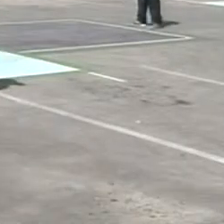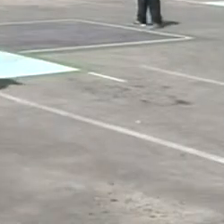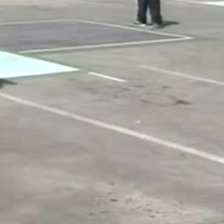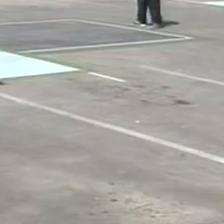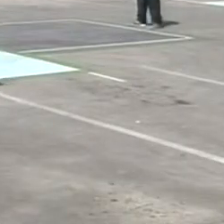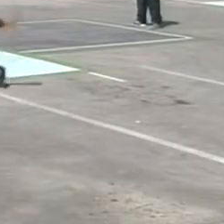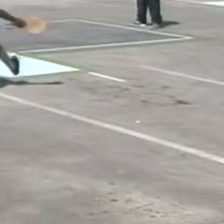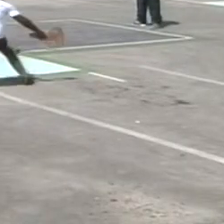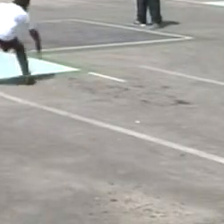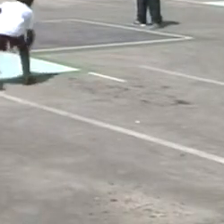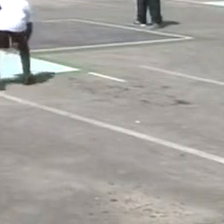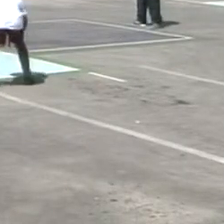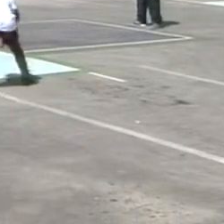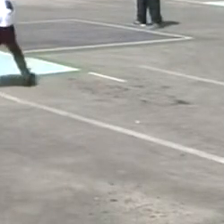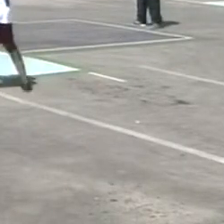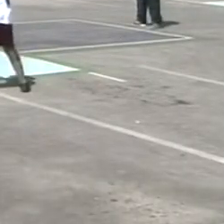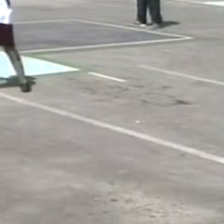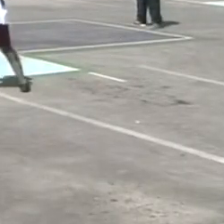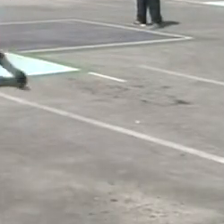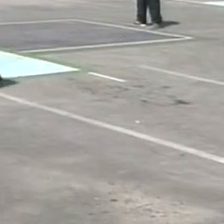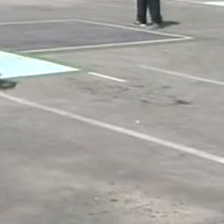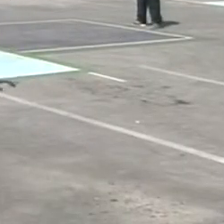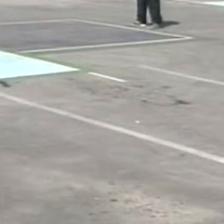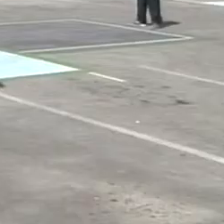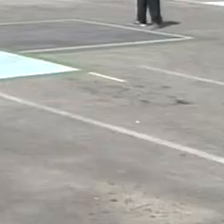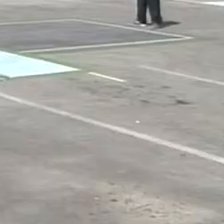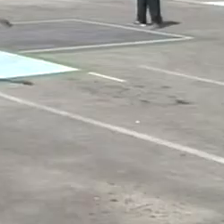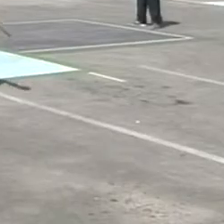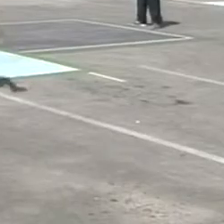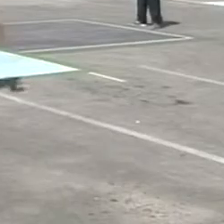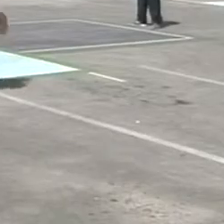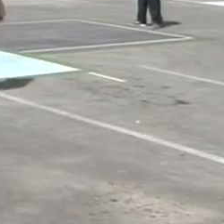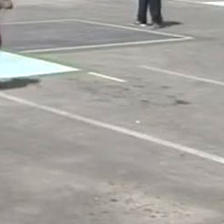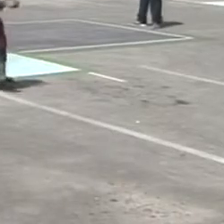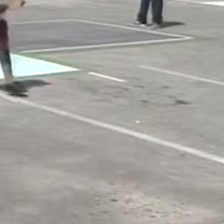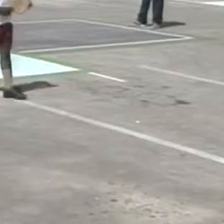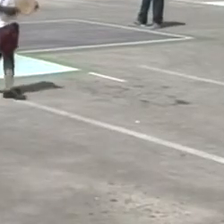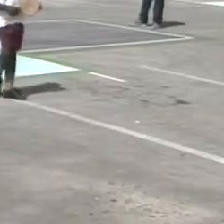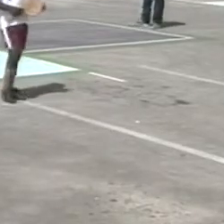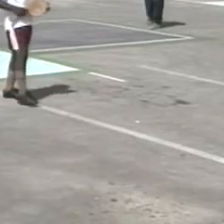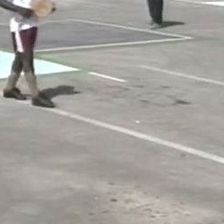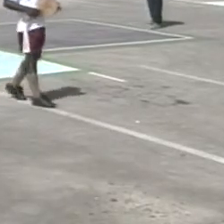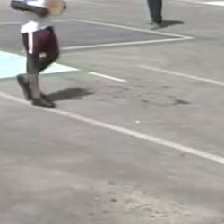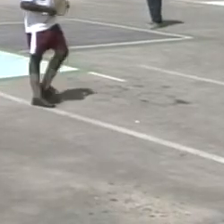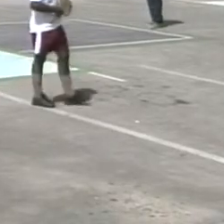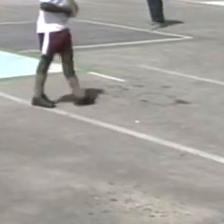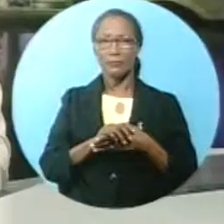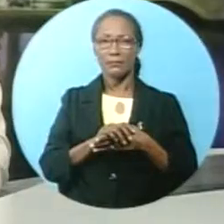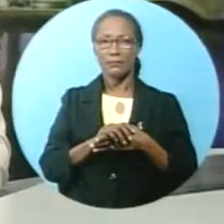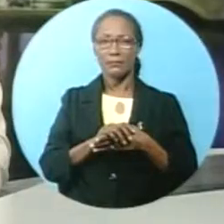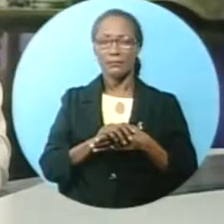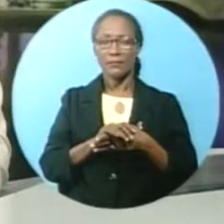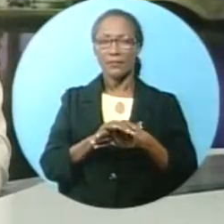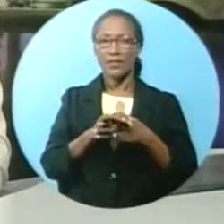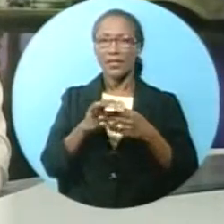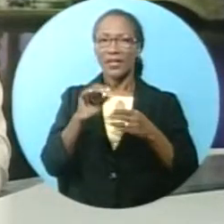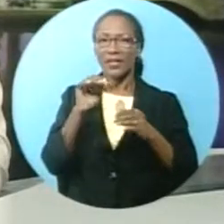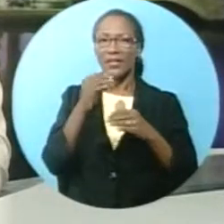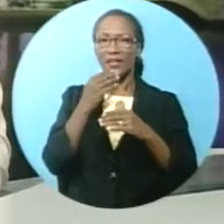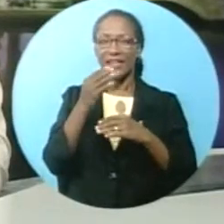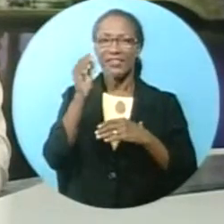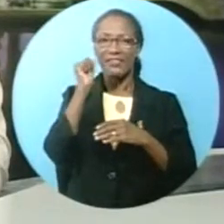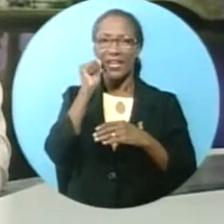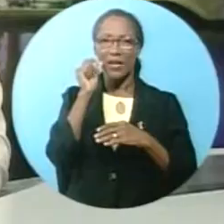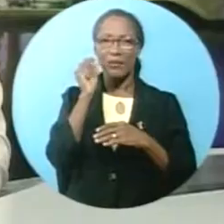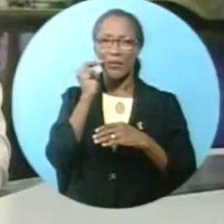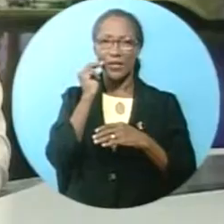21-7. 3-0 to the boys from Britain's Hill. Anne-Marie Burke, CBC Sports. Thanks,